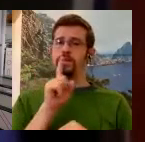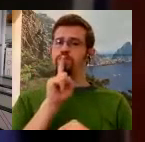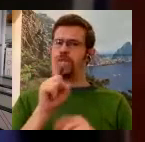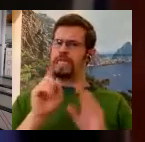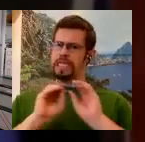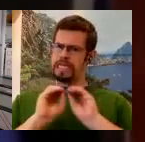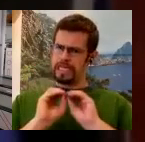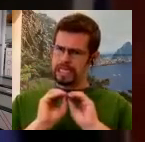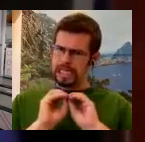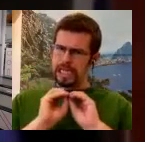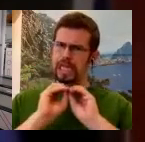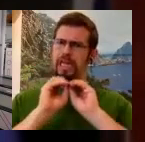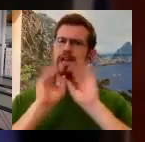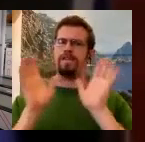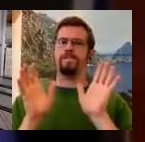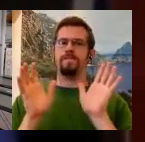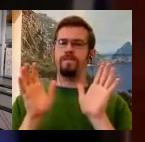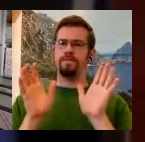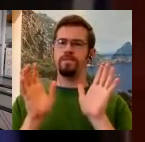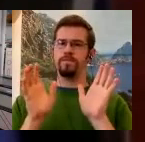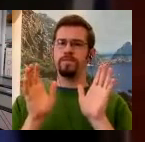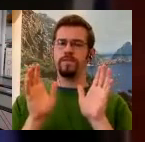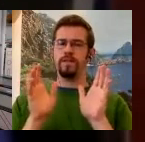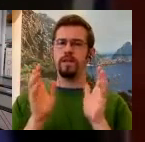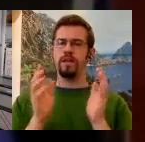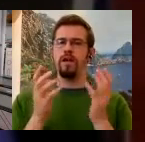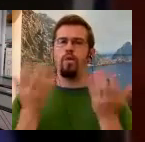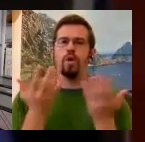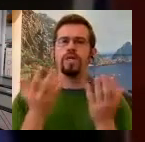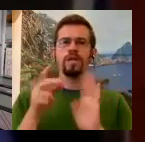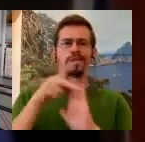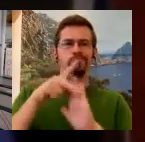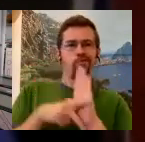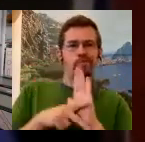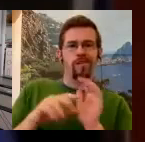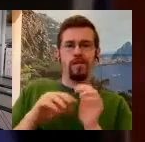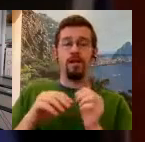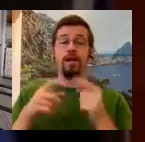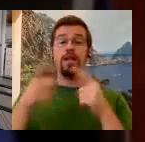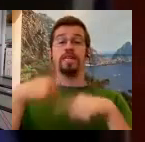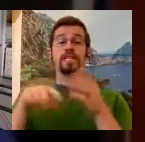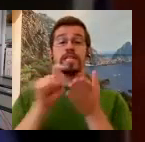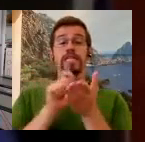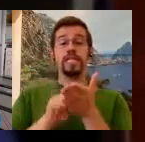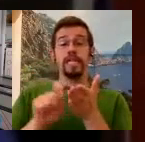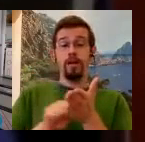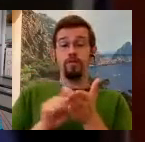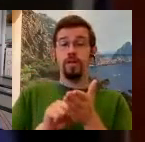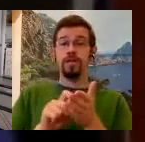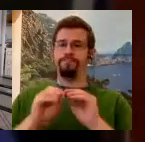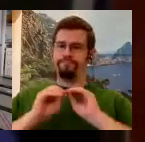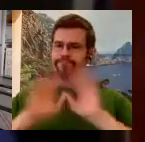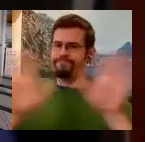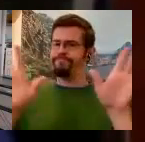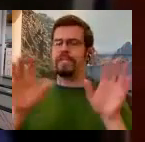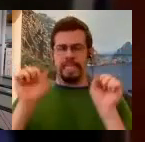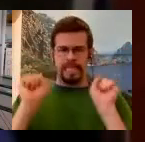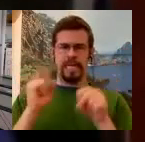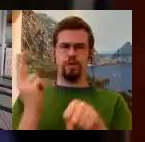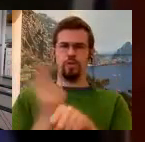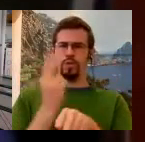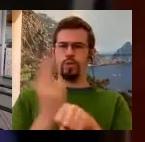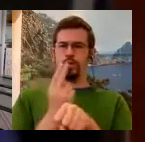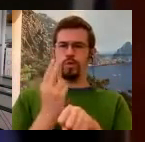the intellectual property rights, the idea that SignWriting is out there to be used. This isn't